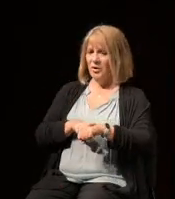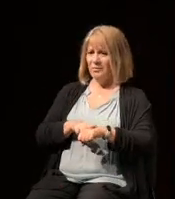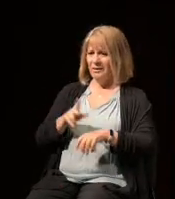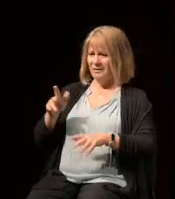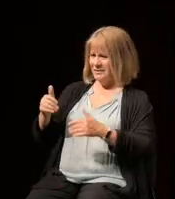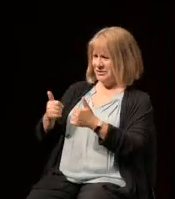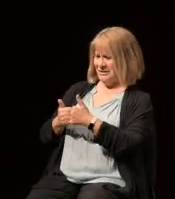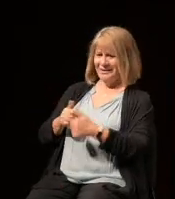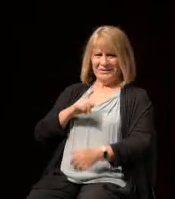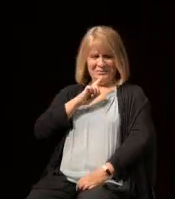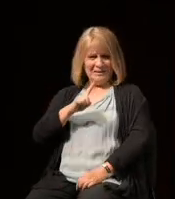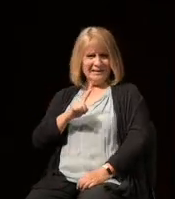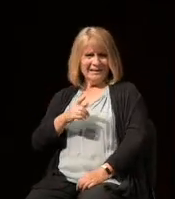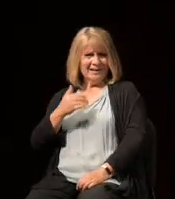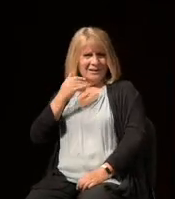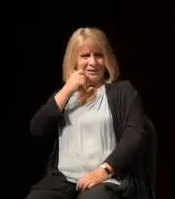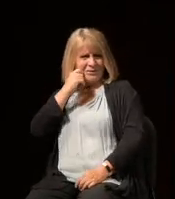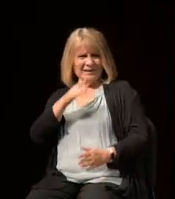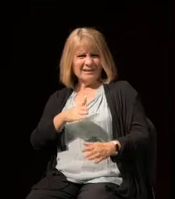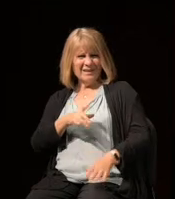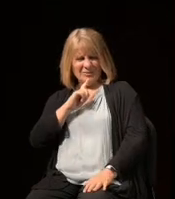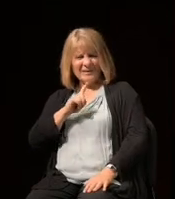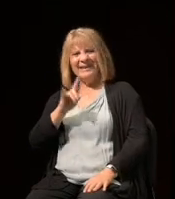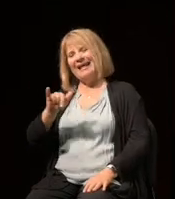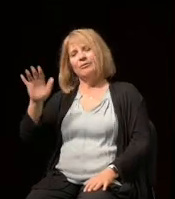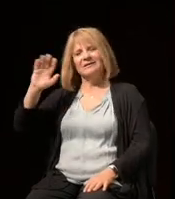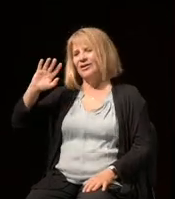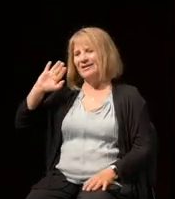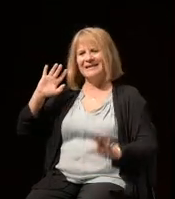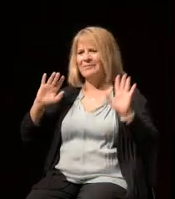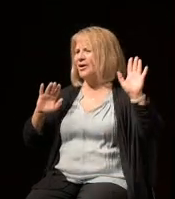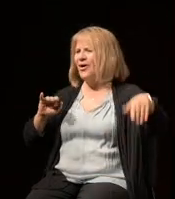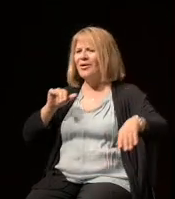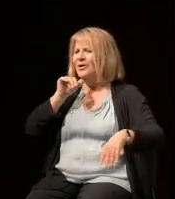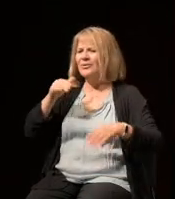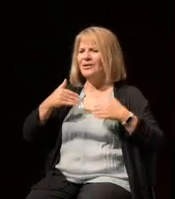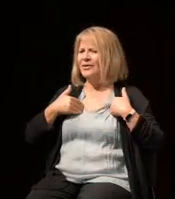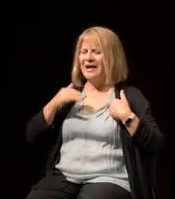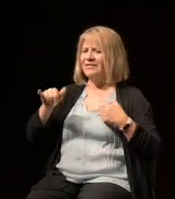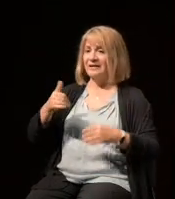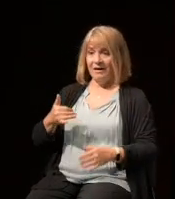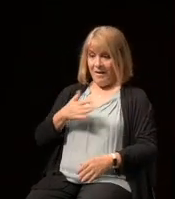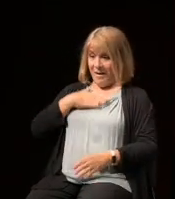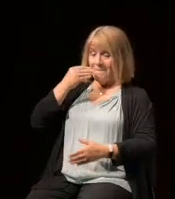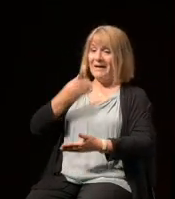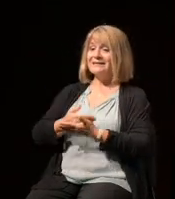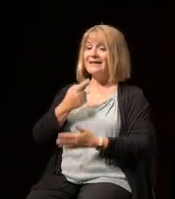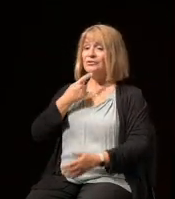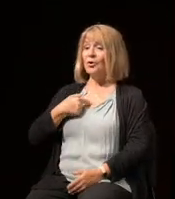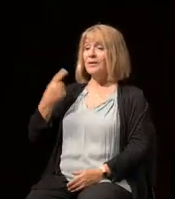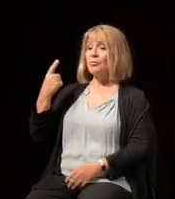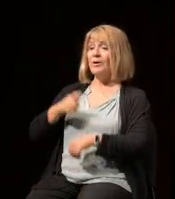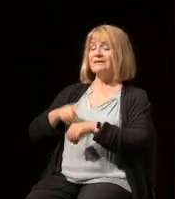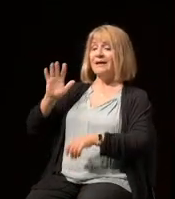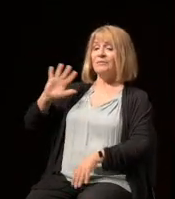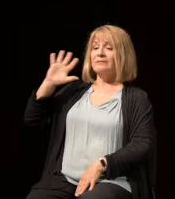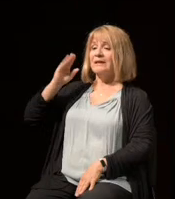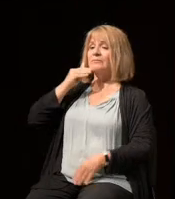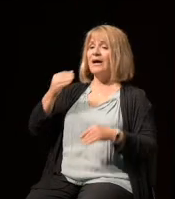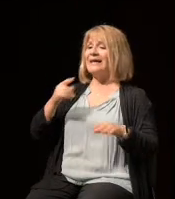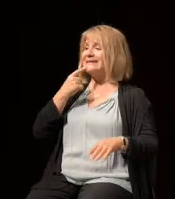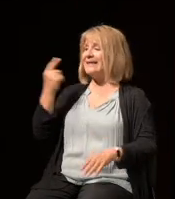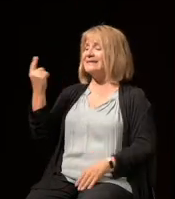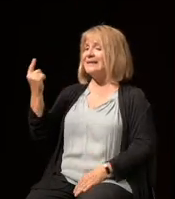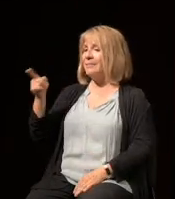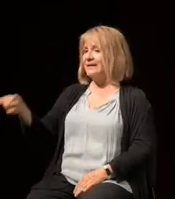mean, really, really, Regina? I mean, wasn't that a long time ago? As my son said to me one time in the grocery store when I said something